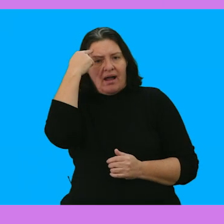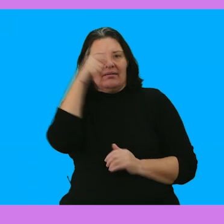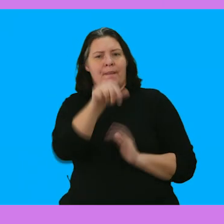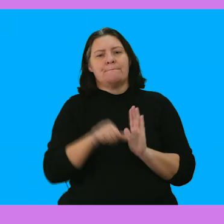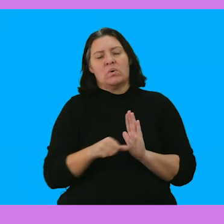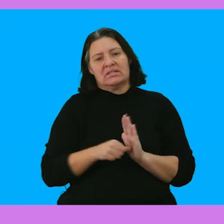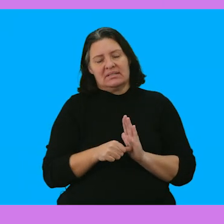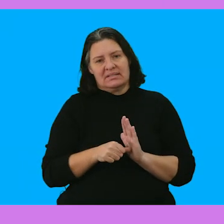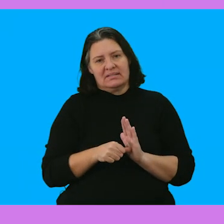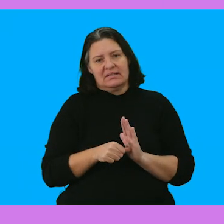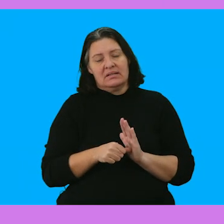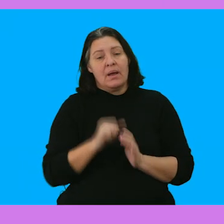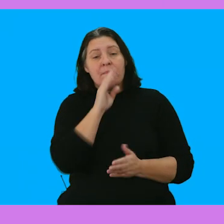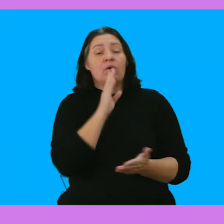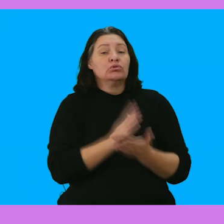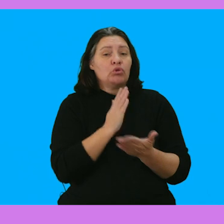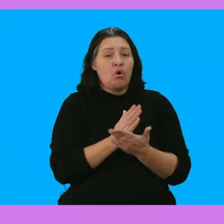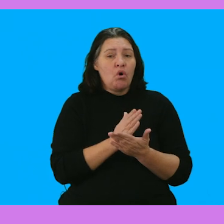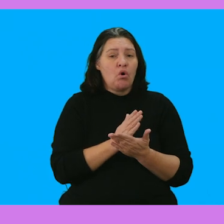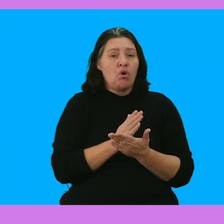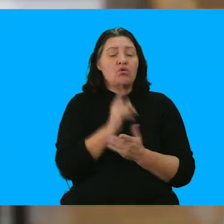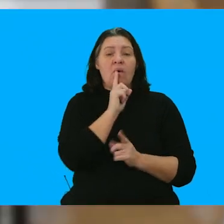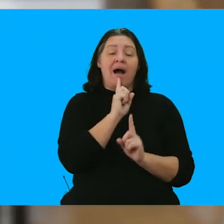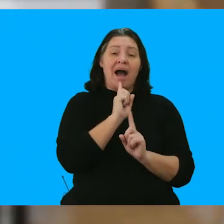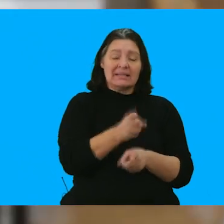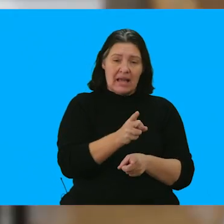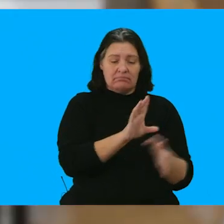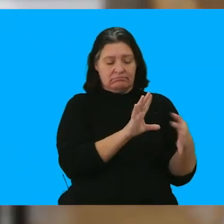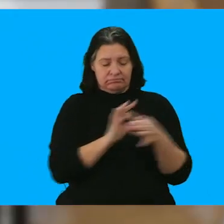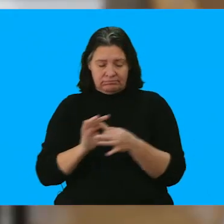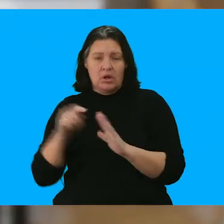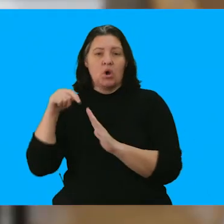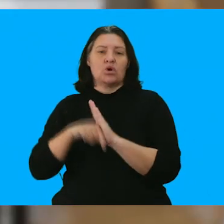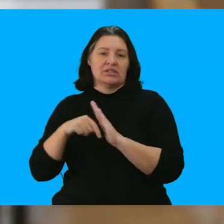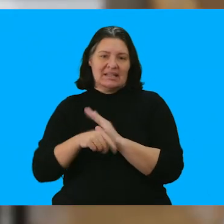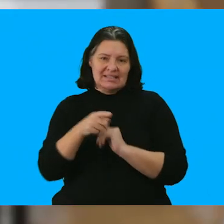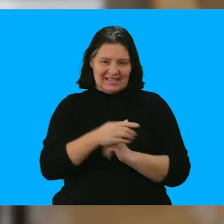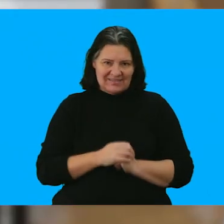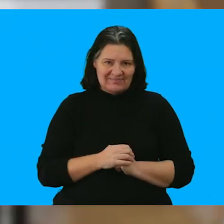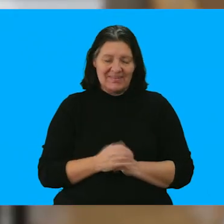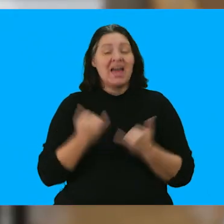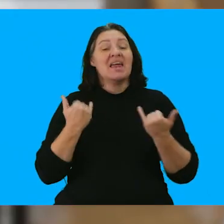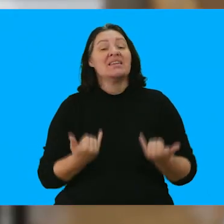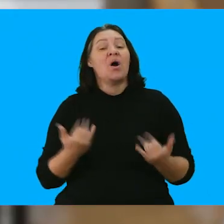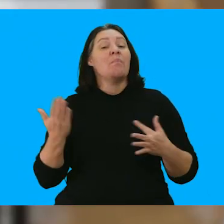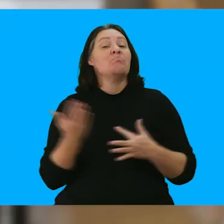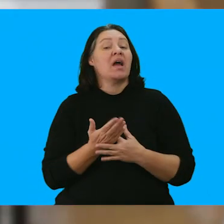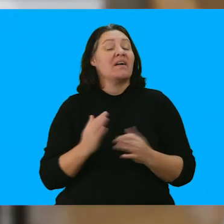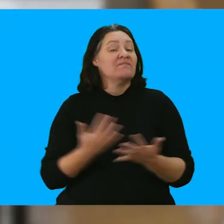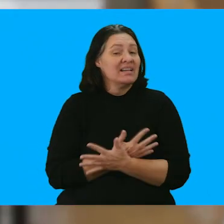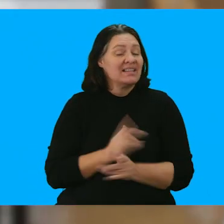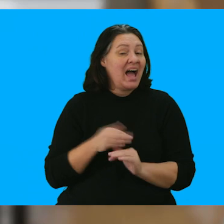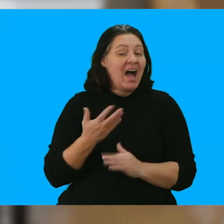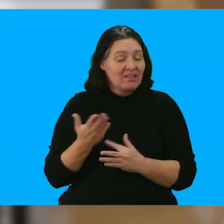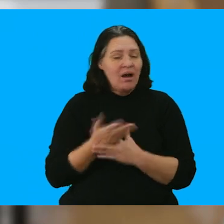you think is this important? And make sure that you relate your answer to the context at hand. Guys, let us